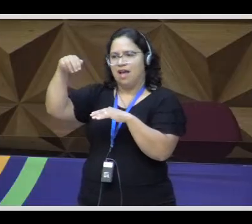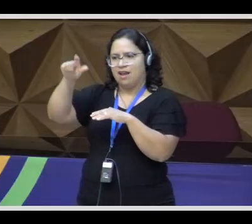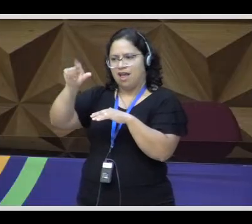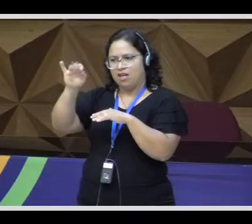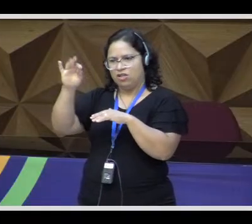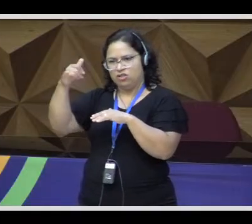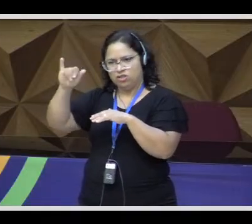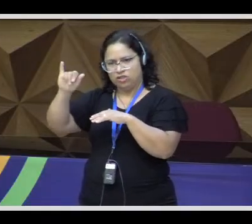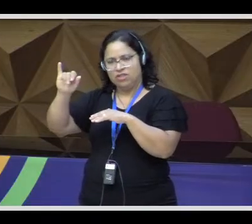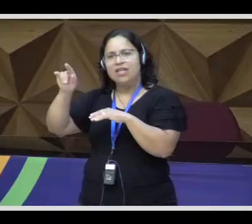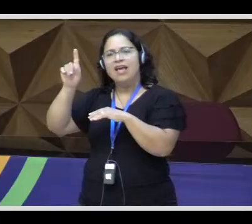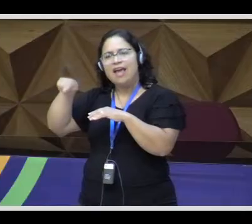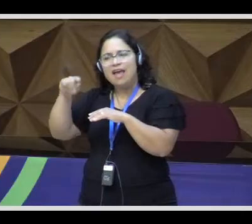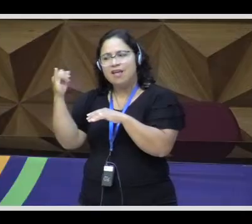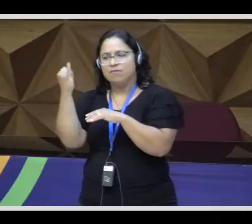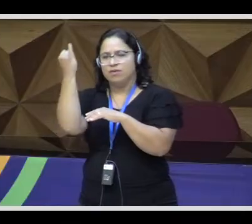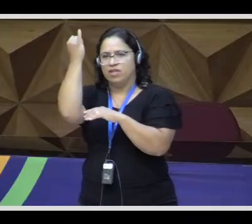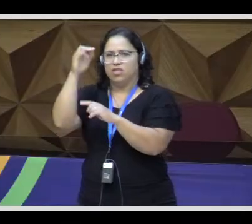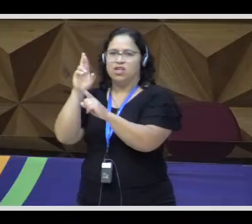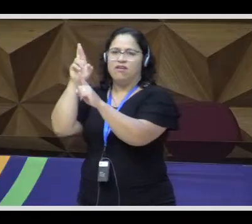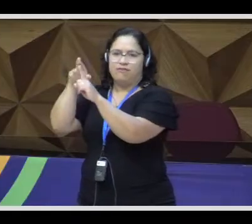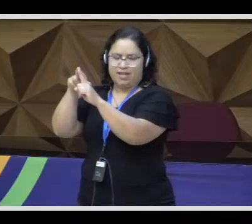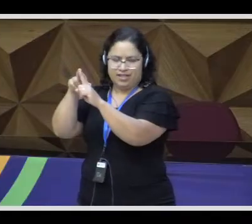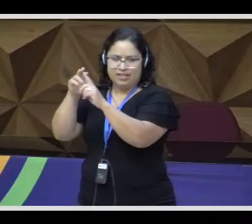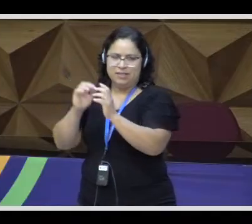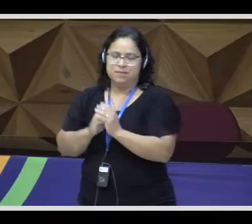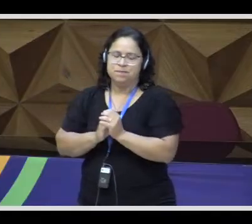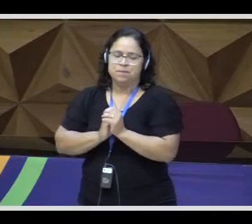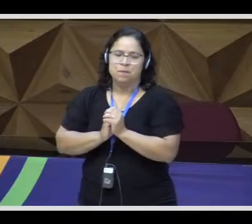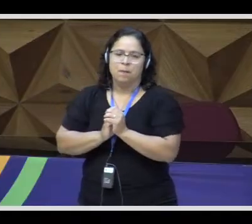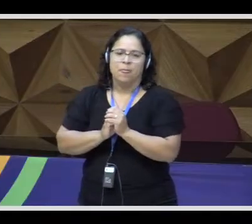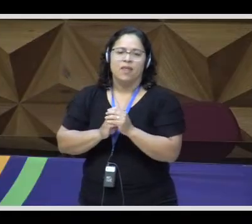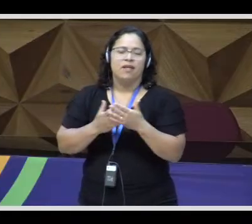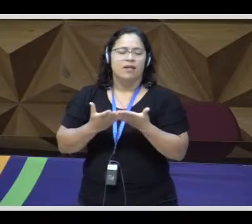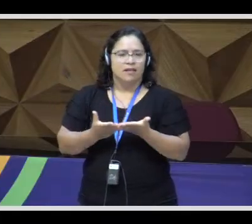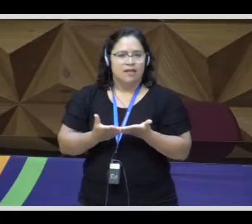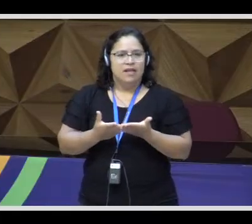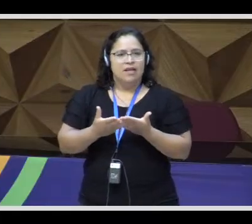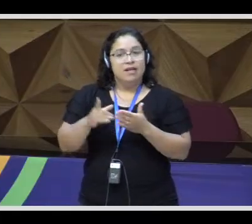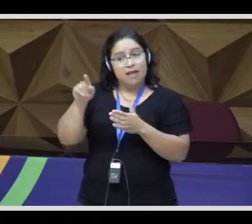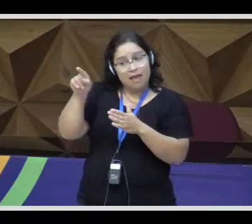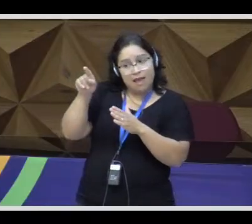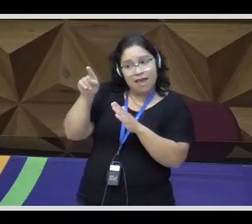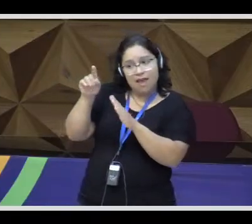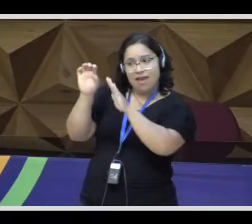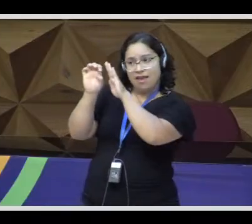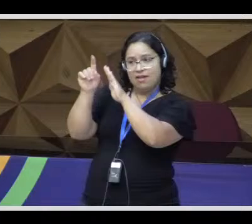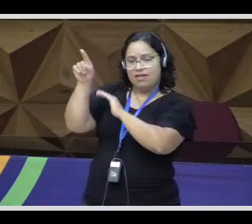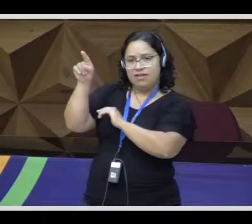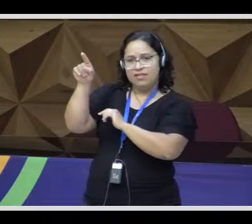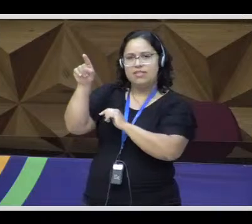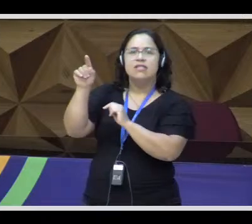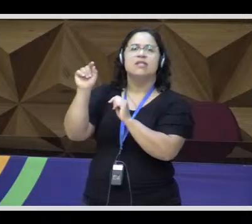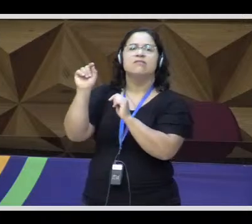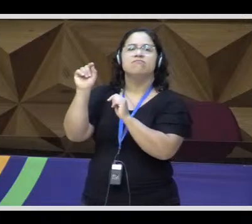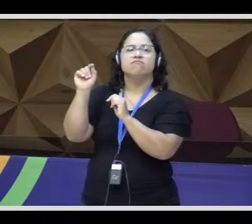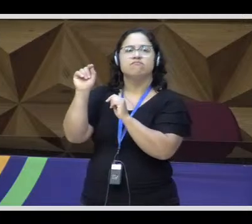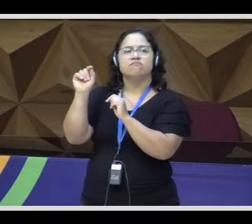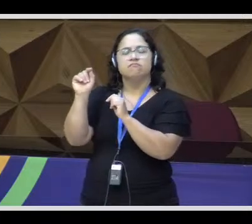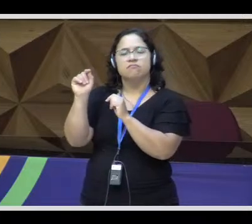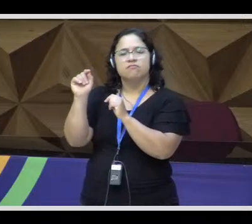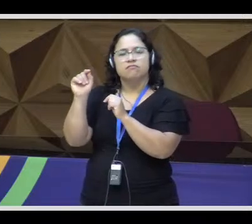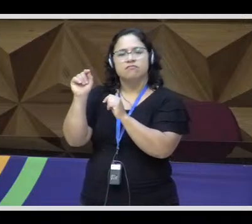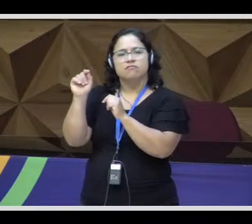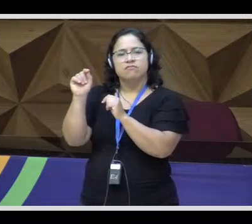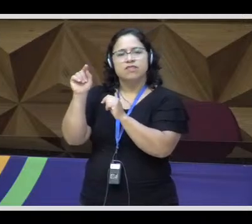reference. Why? Because, first of all, they are based on a very important academic paper